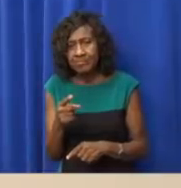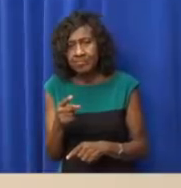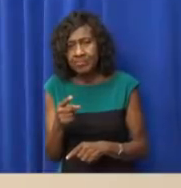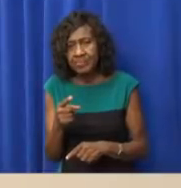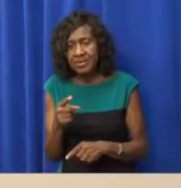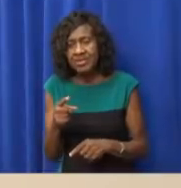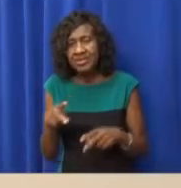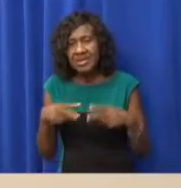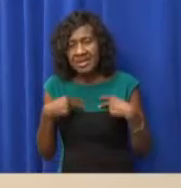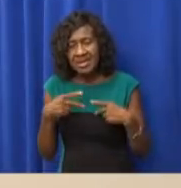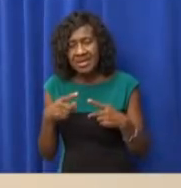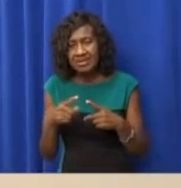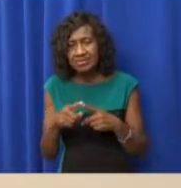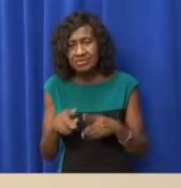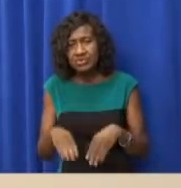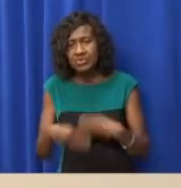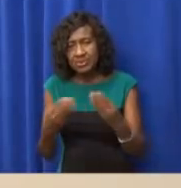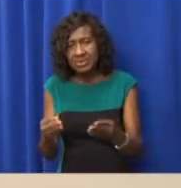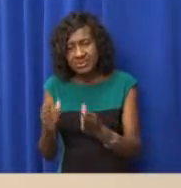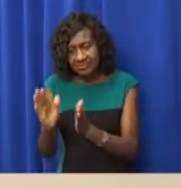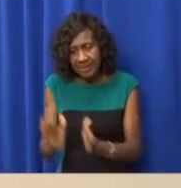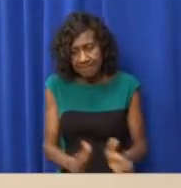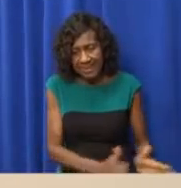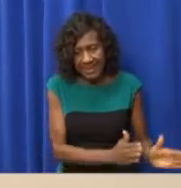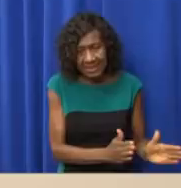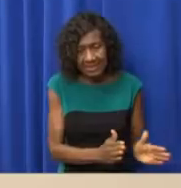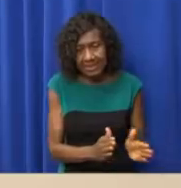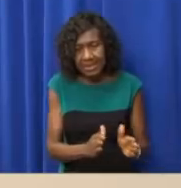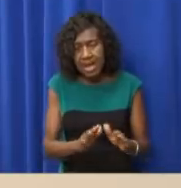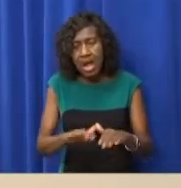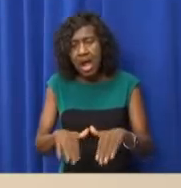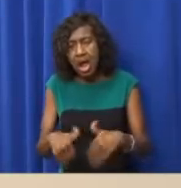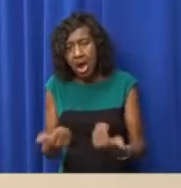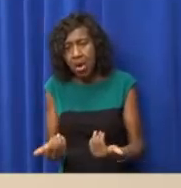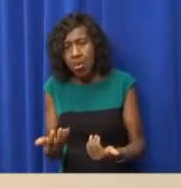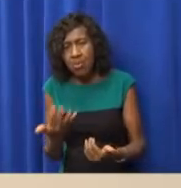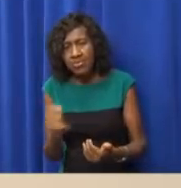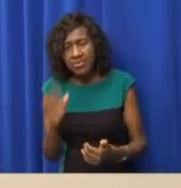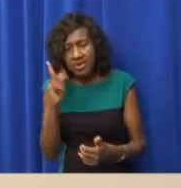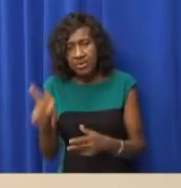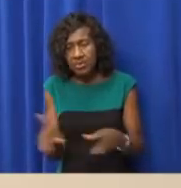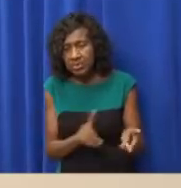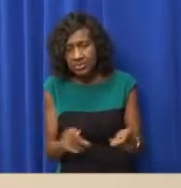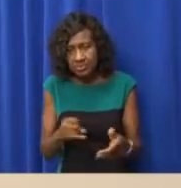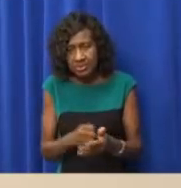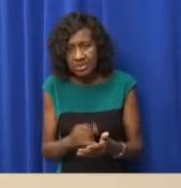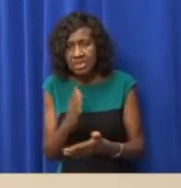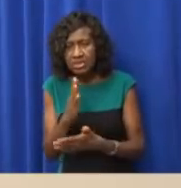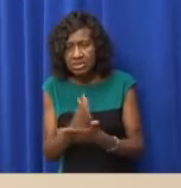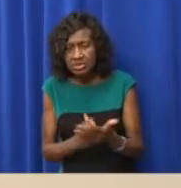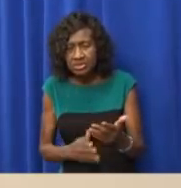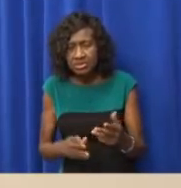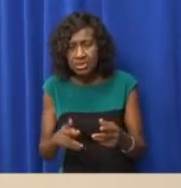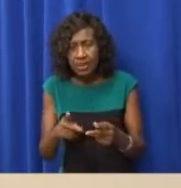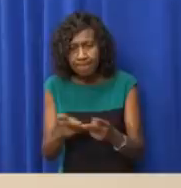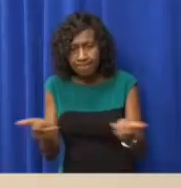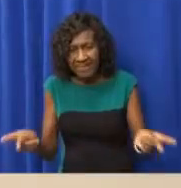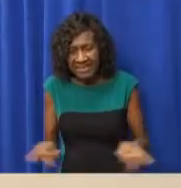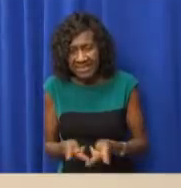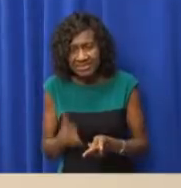be. Okay. But for a number of places, I know they're just proposing to put up tents,